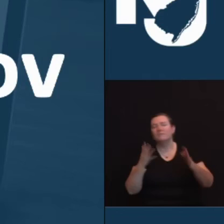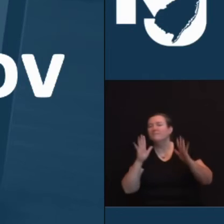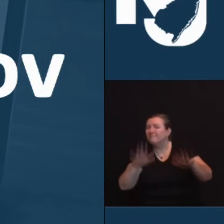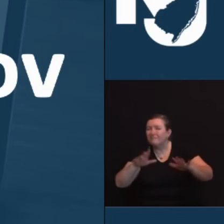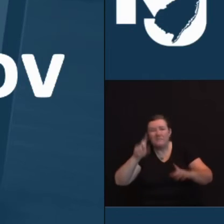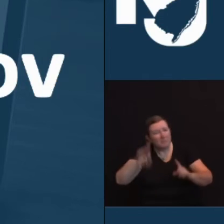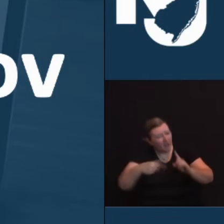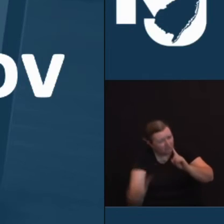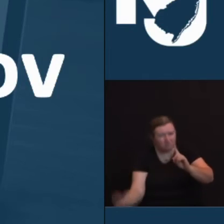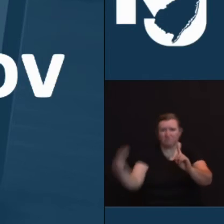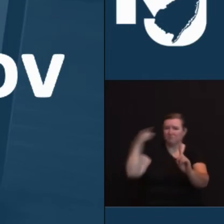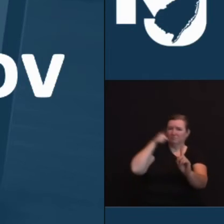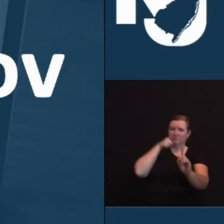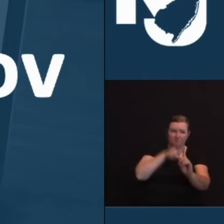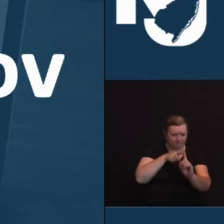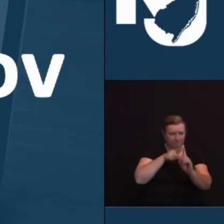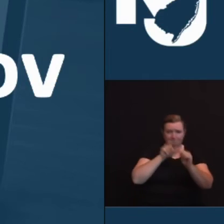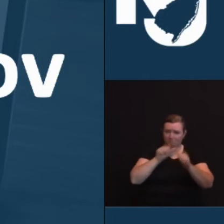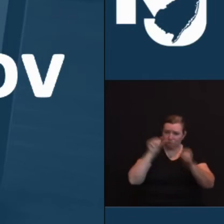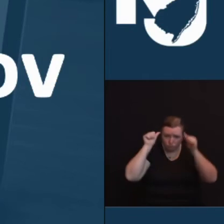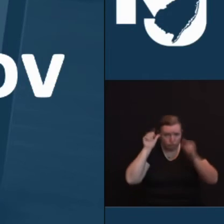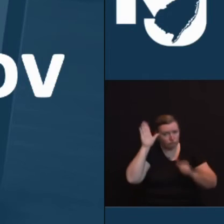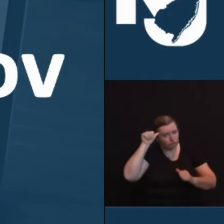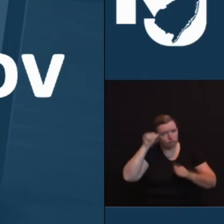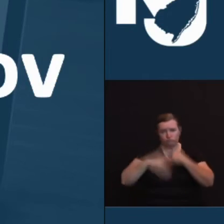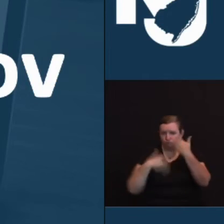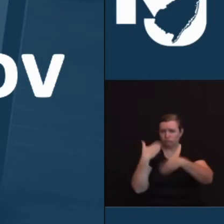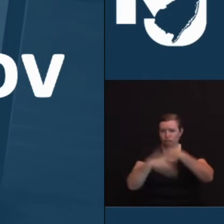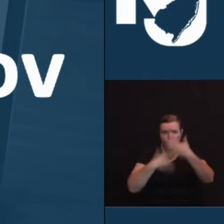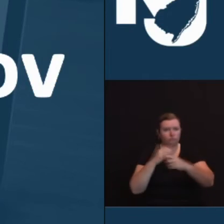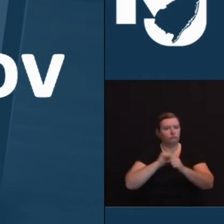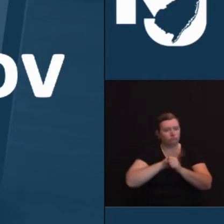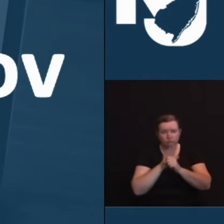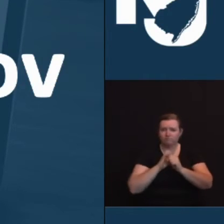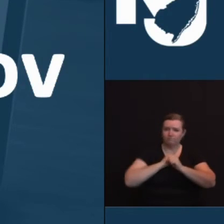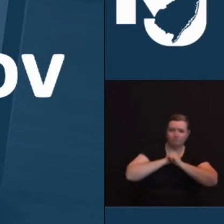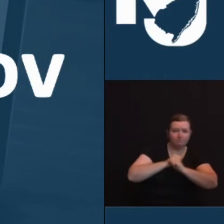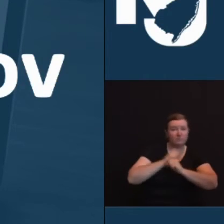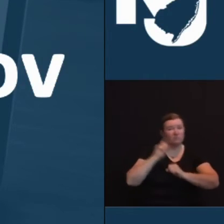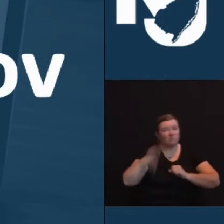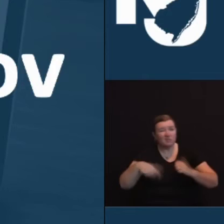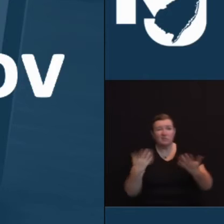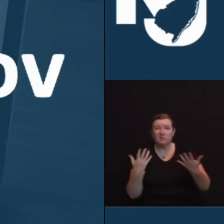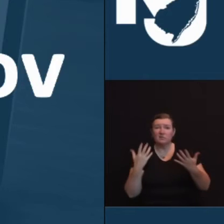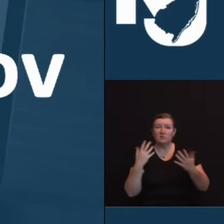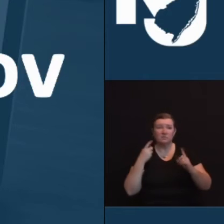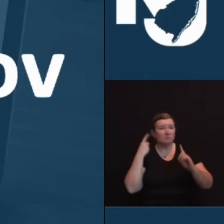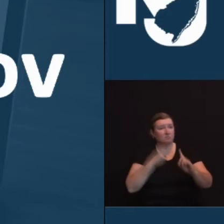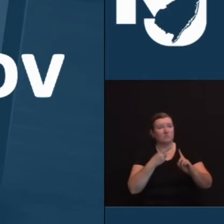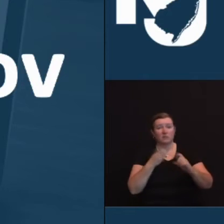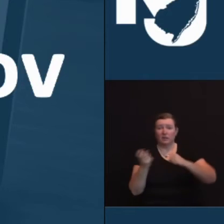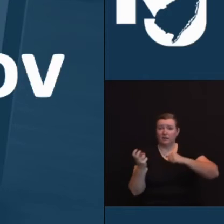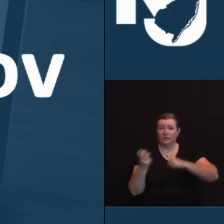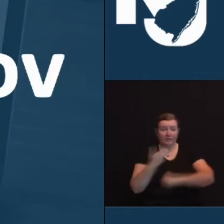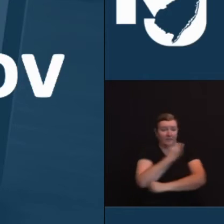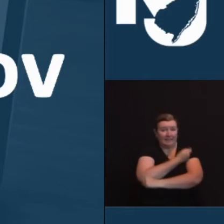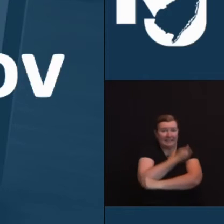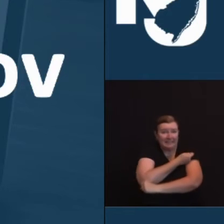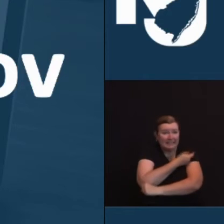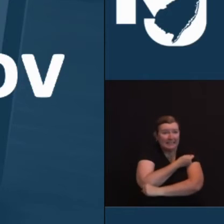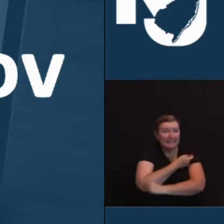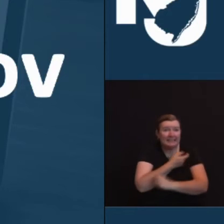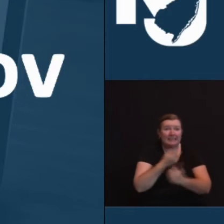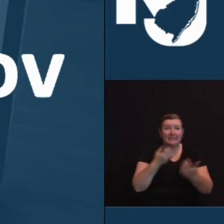front of this virus as best we can right now so that when a vaccine or multiple vaccines, which looks increasingly